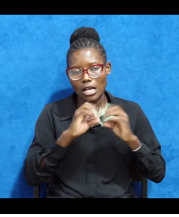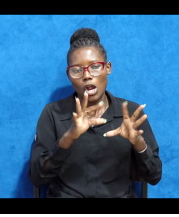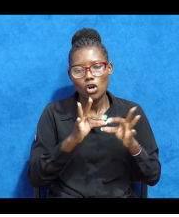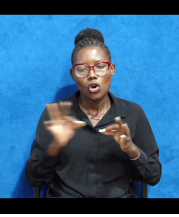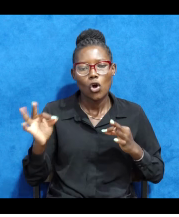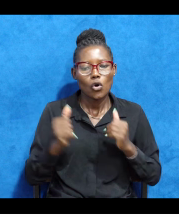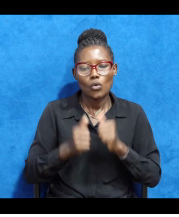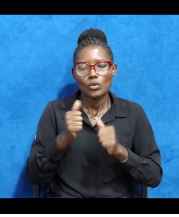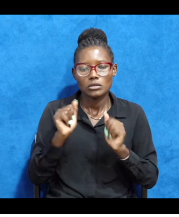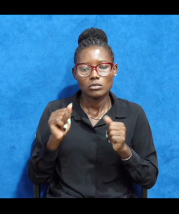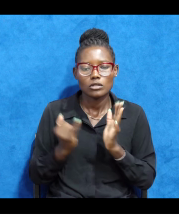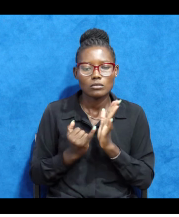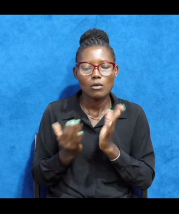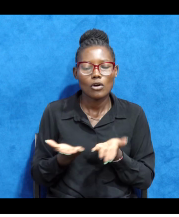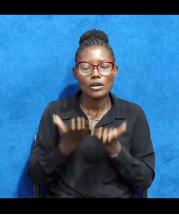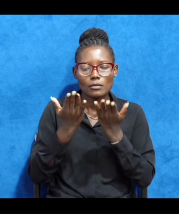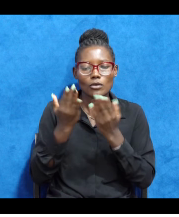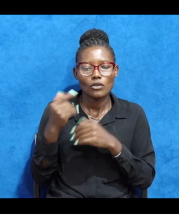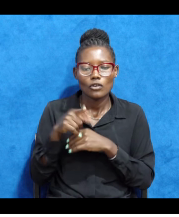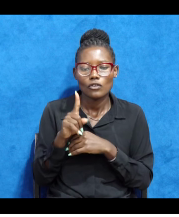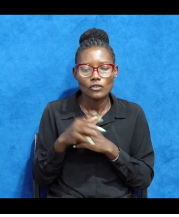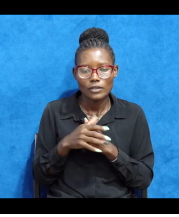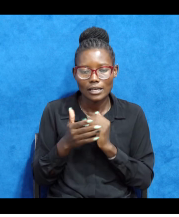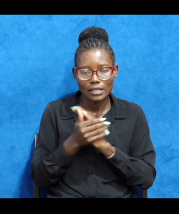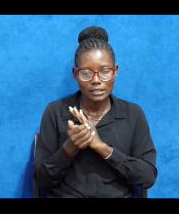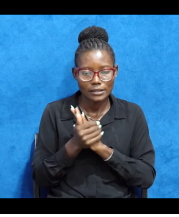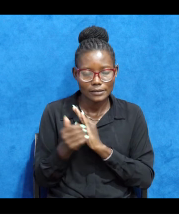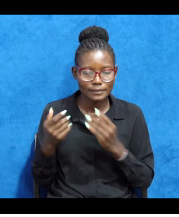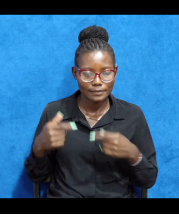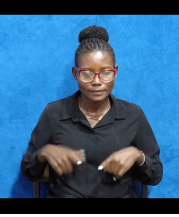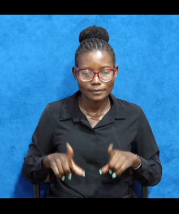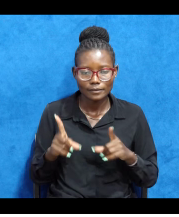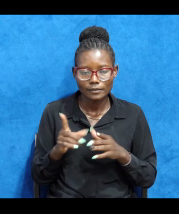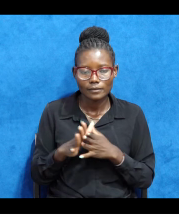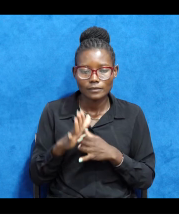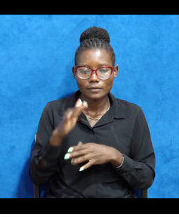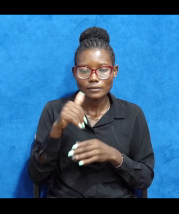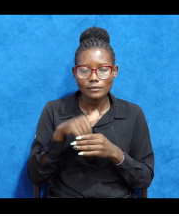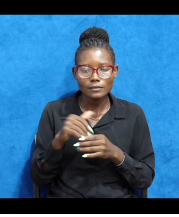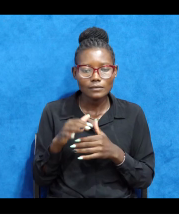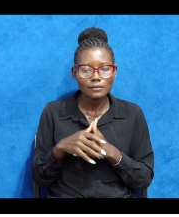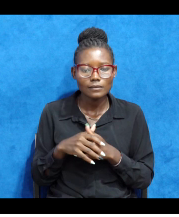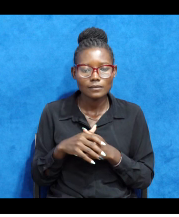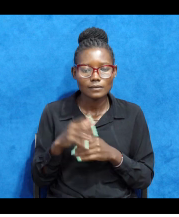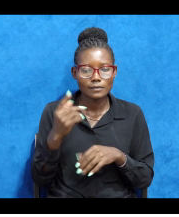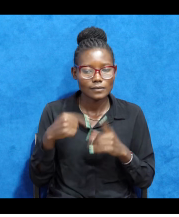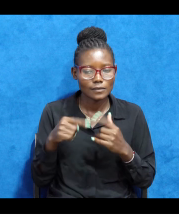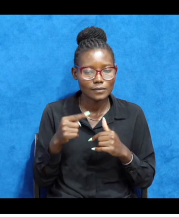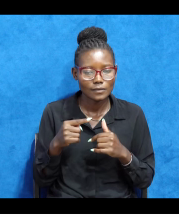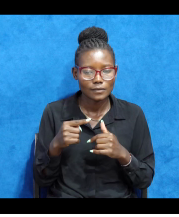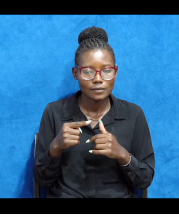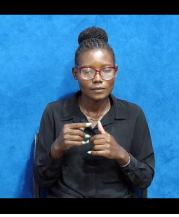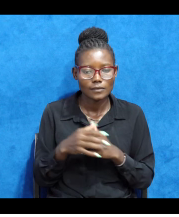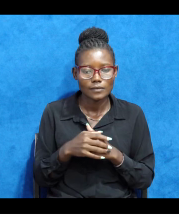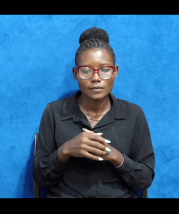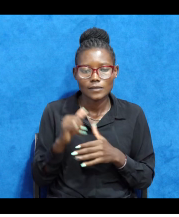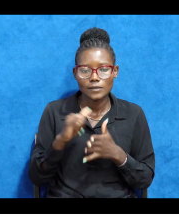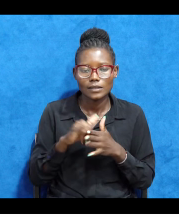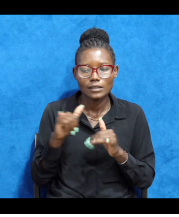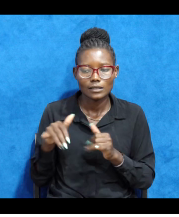specific adaptations. So we can do something like long passing patterns. So if these are passing and scoring, or just